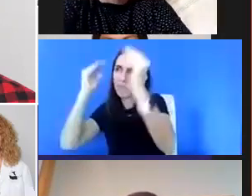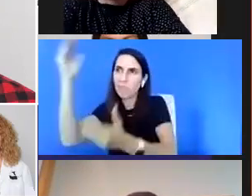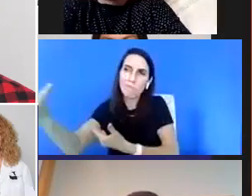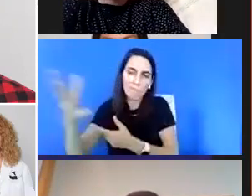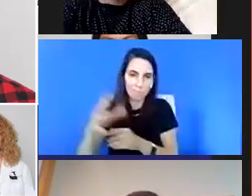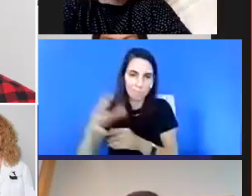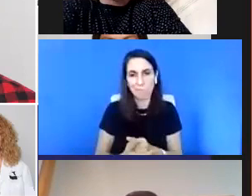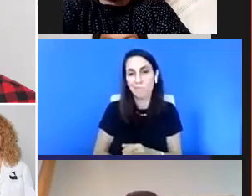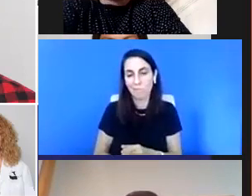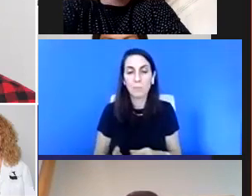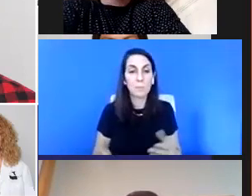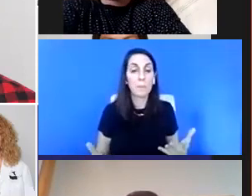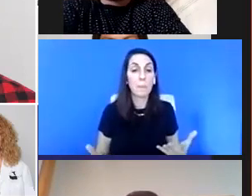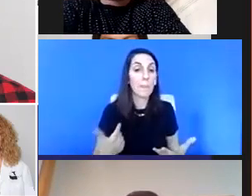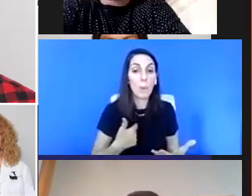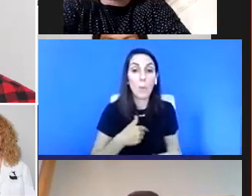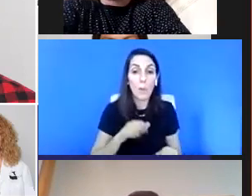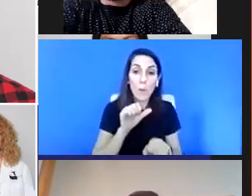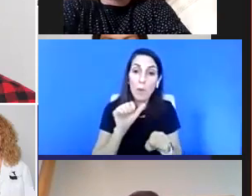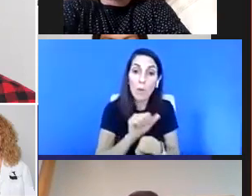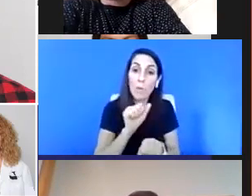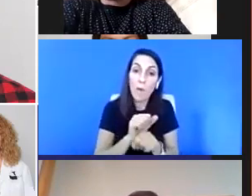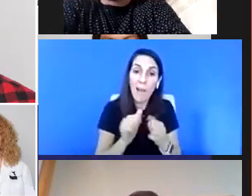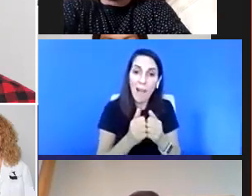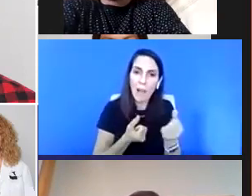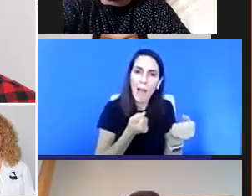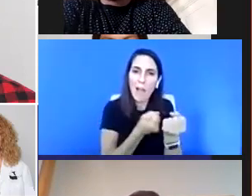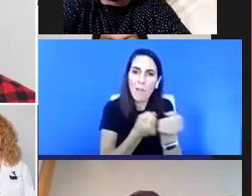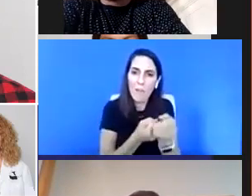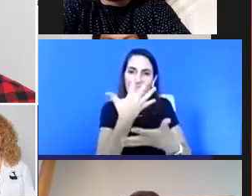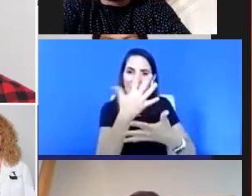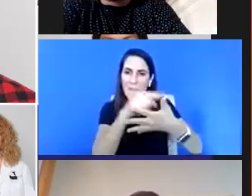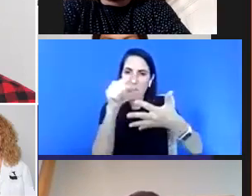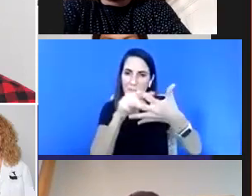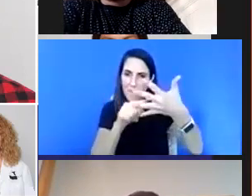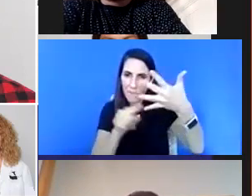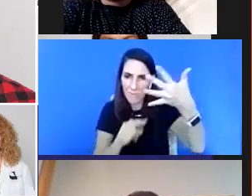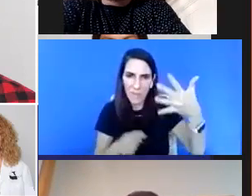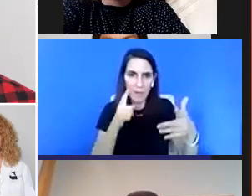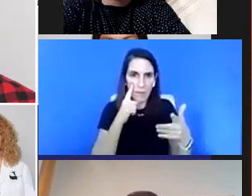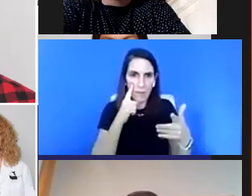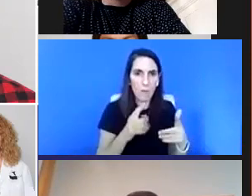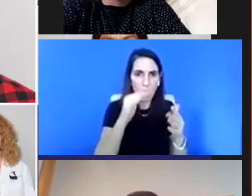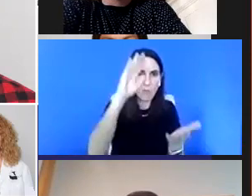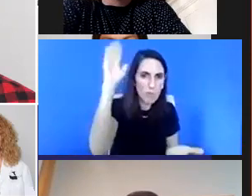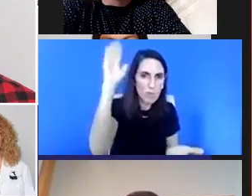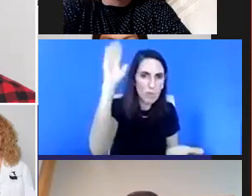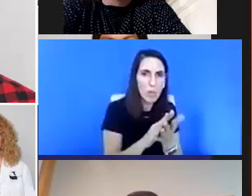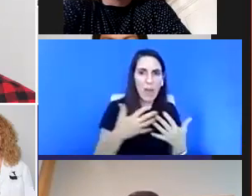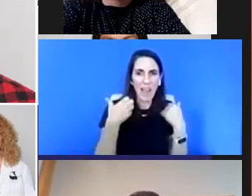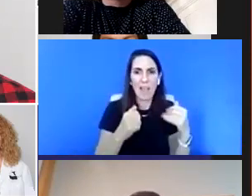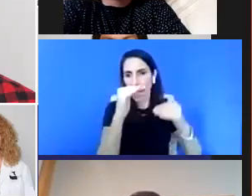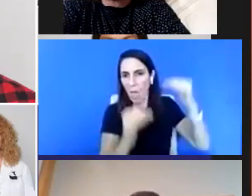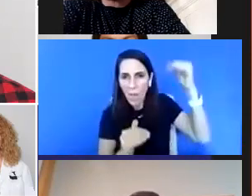adults. We do our work through advocating for 5 main things. We work to reduce health disparities for people with disabilities.